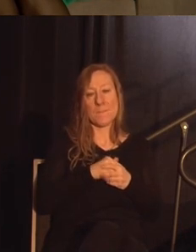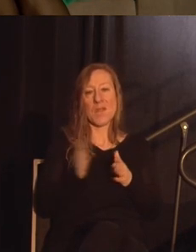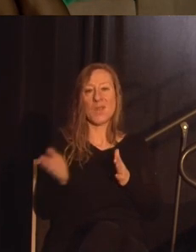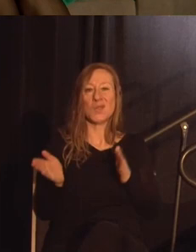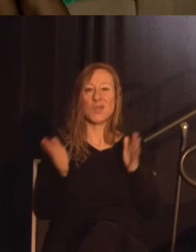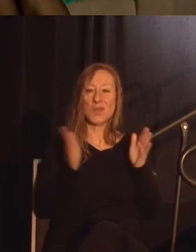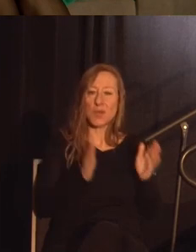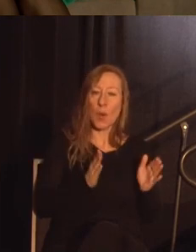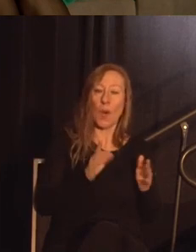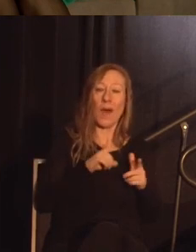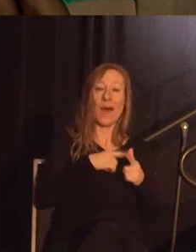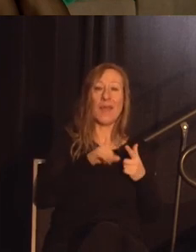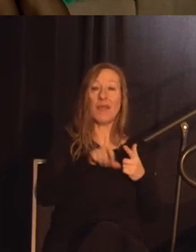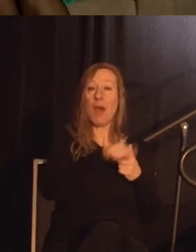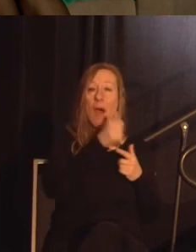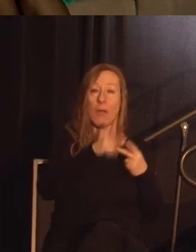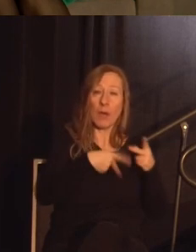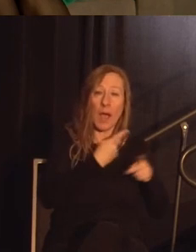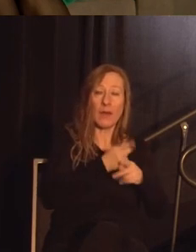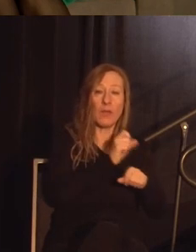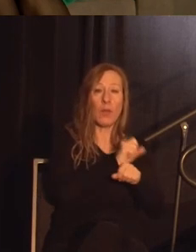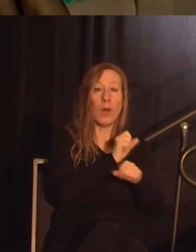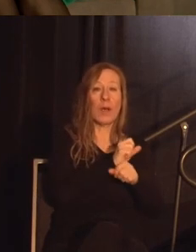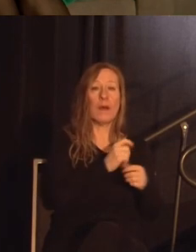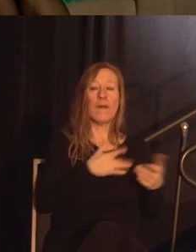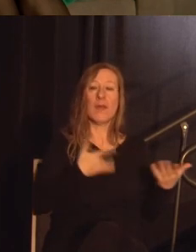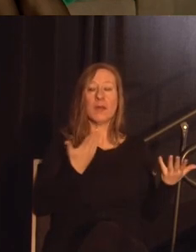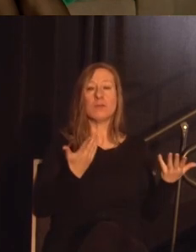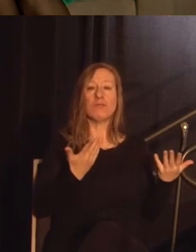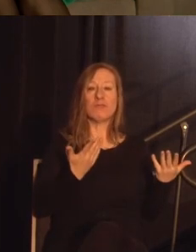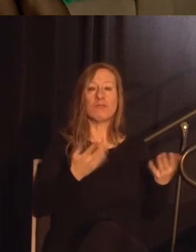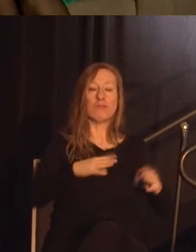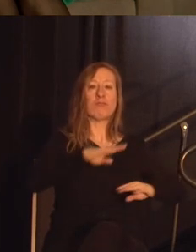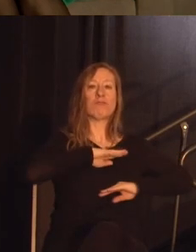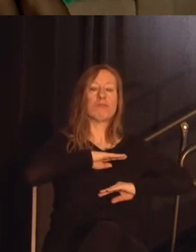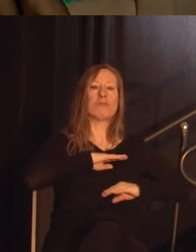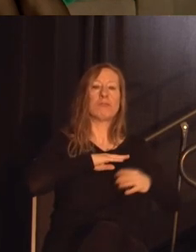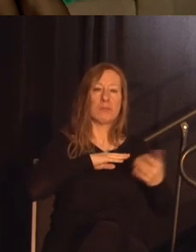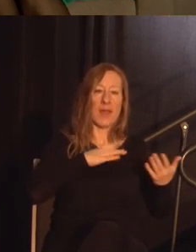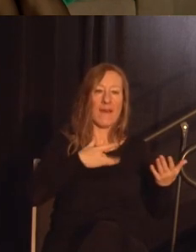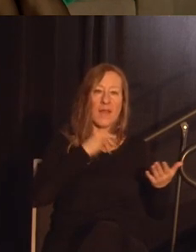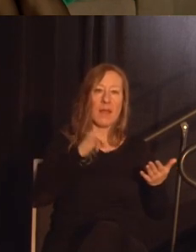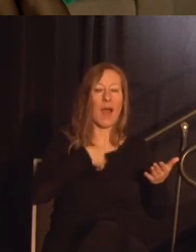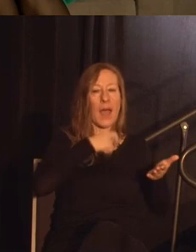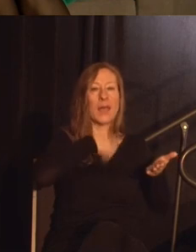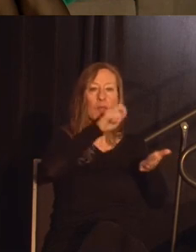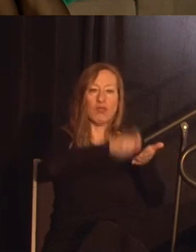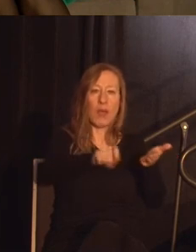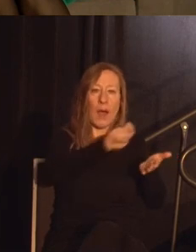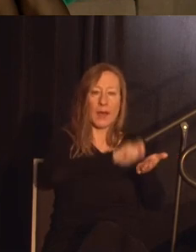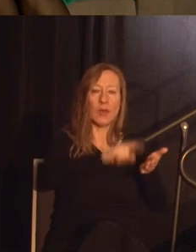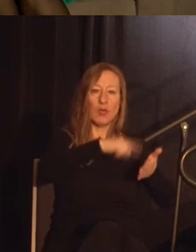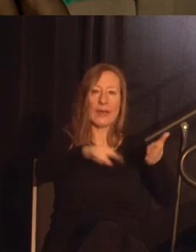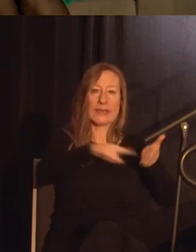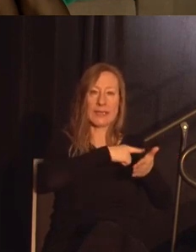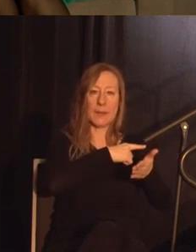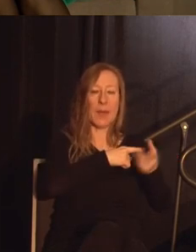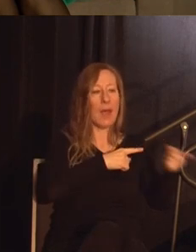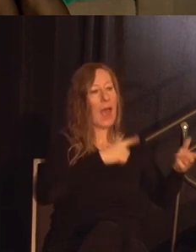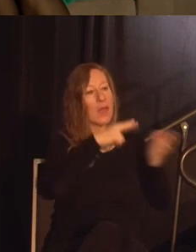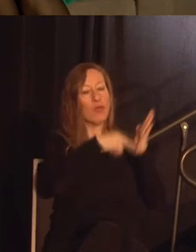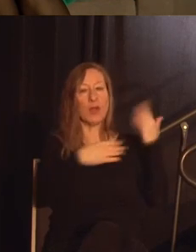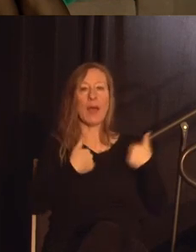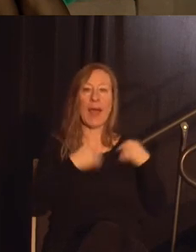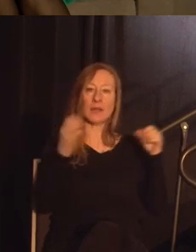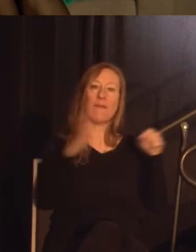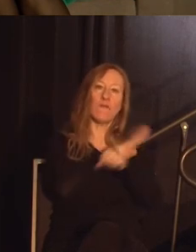then I can go write a piece of criticism and I feel like the reader has the whole picture. And maybe that's bad. I'm not